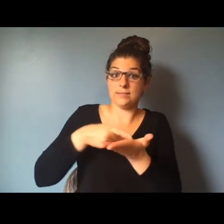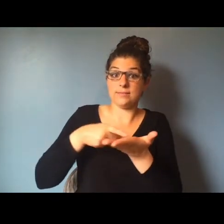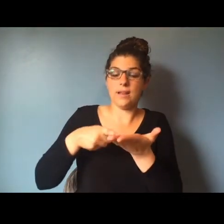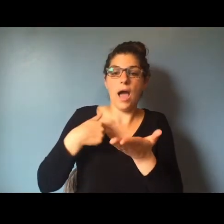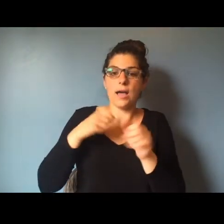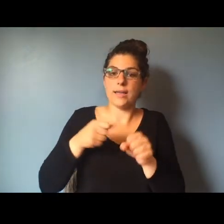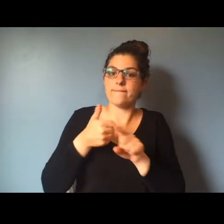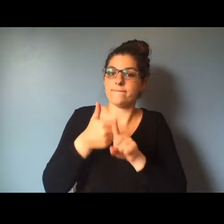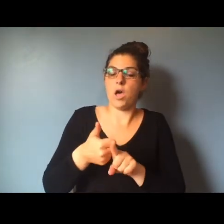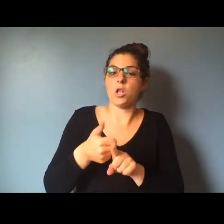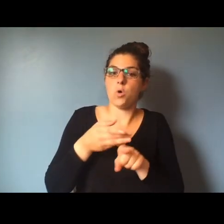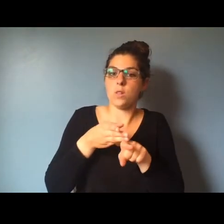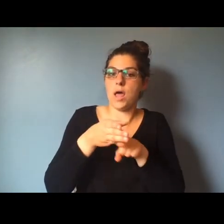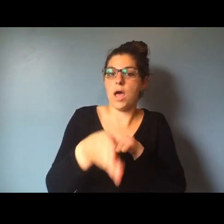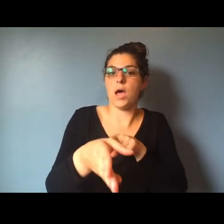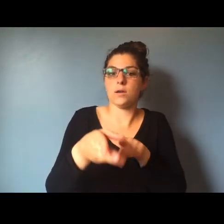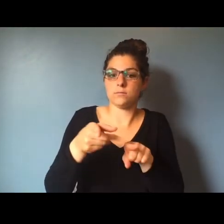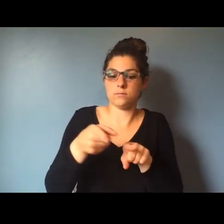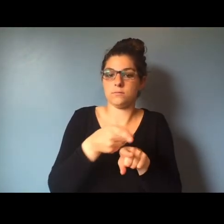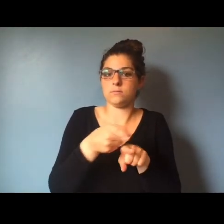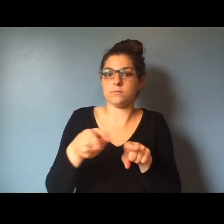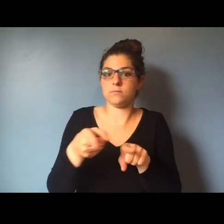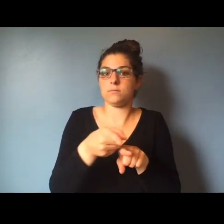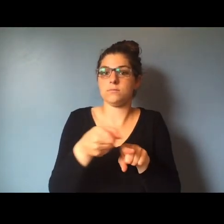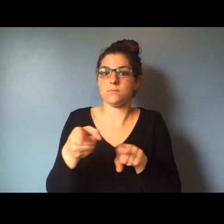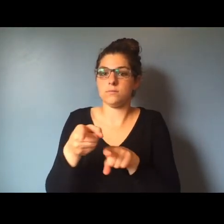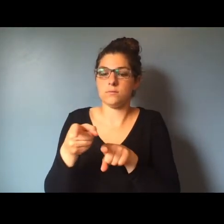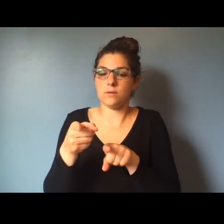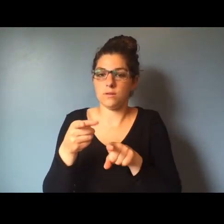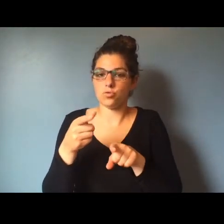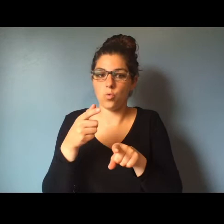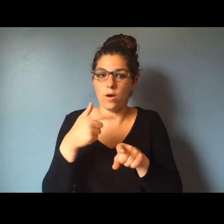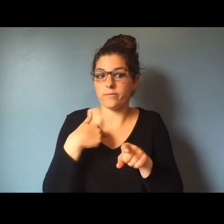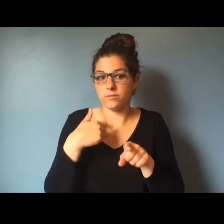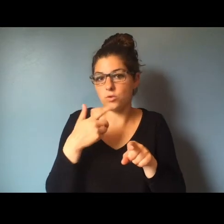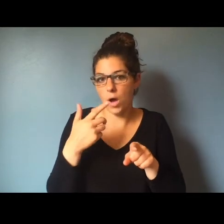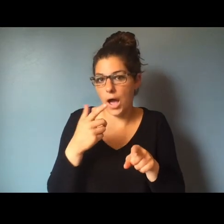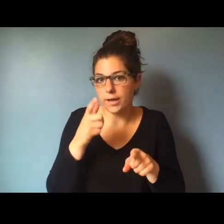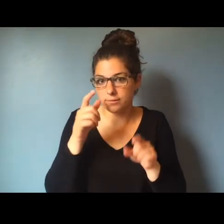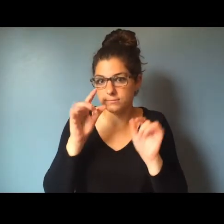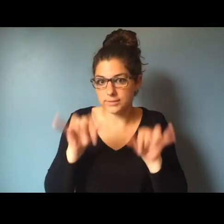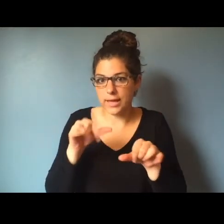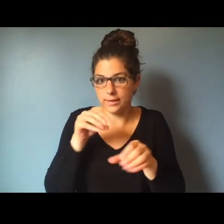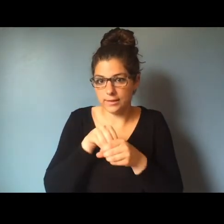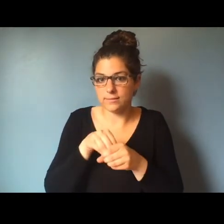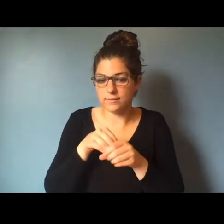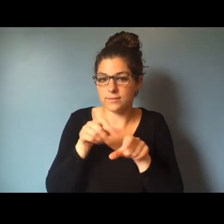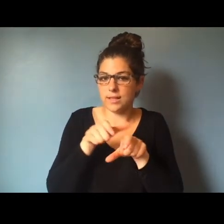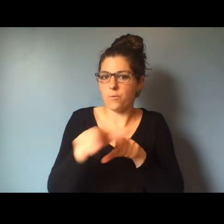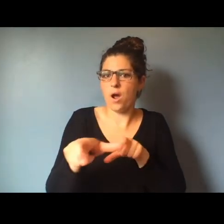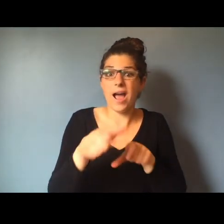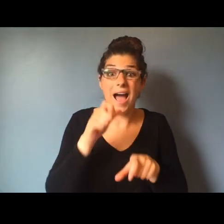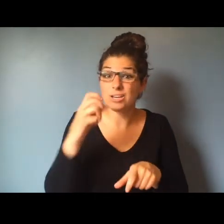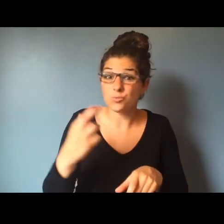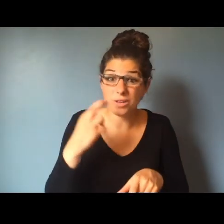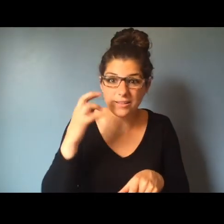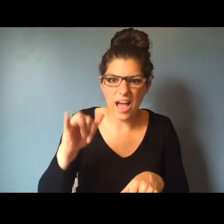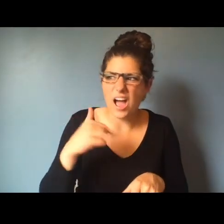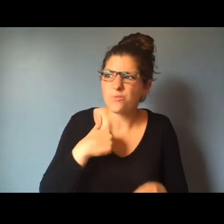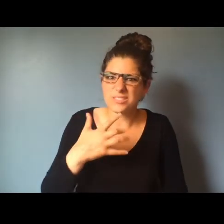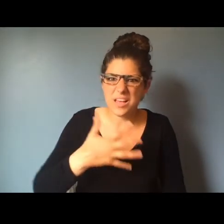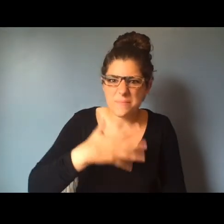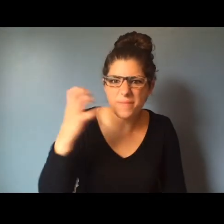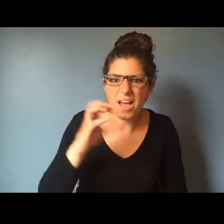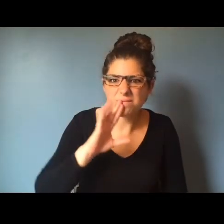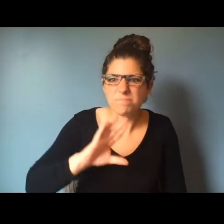line and it'll keep me in the center of the sidewalk. So I don't, there's a lot of driveways and stuff. But when I went, I didn't realize that was for. So I was getting angry actually,